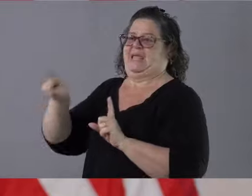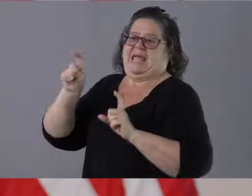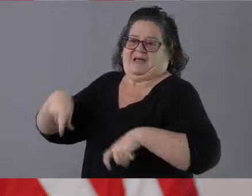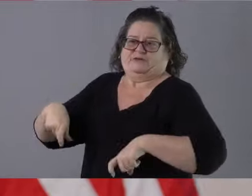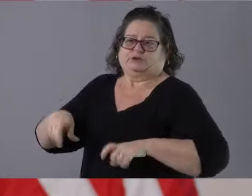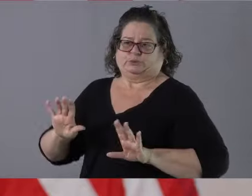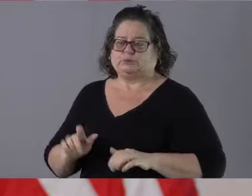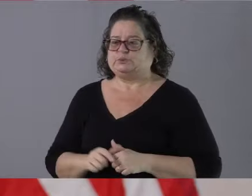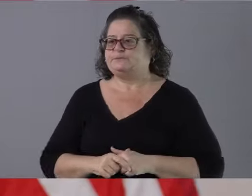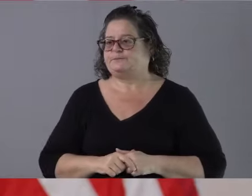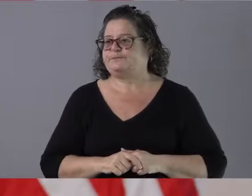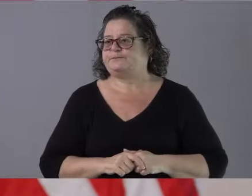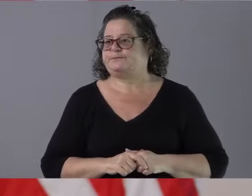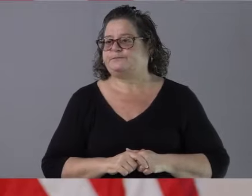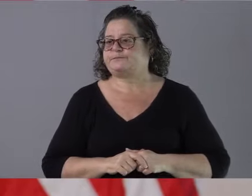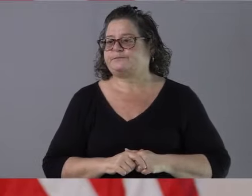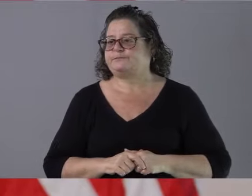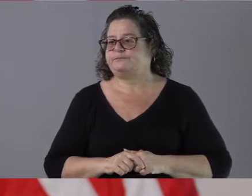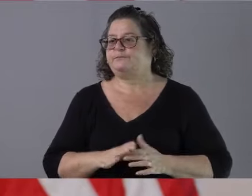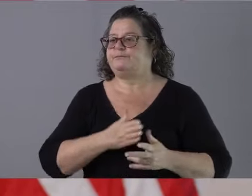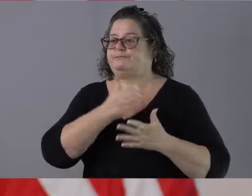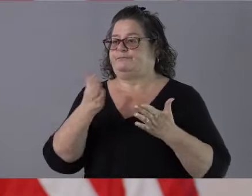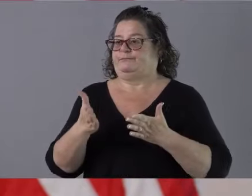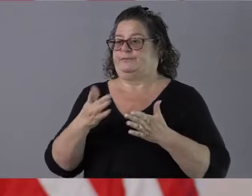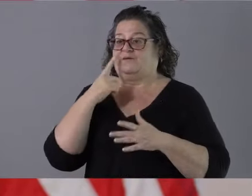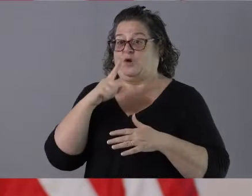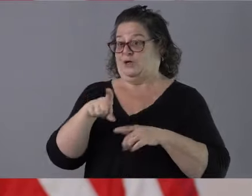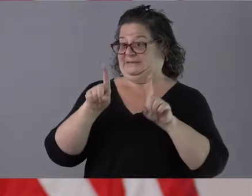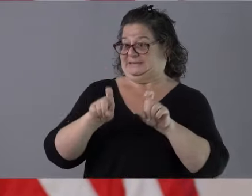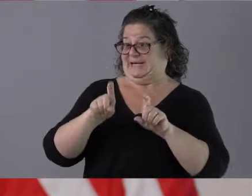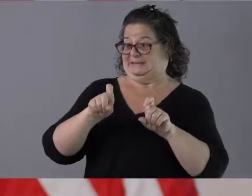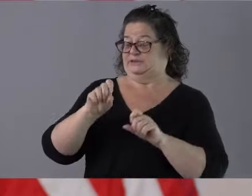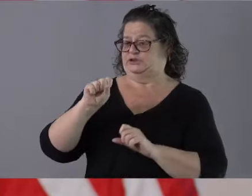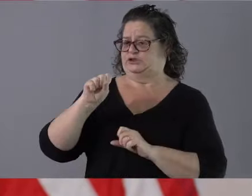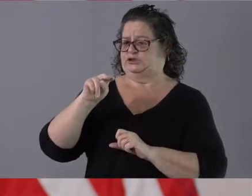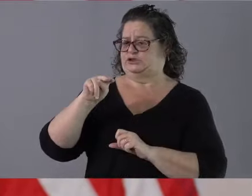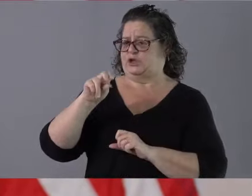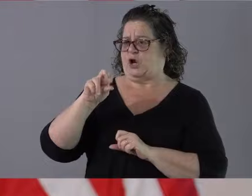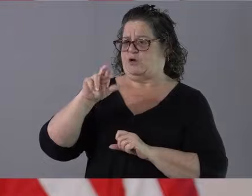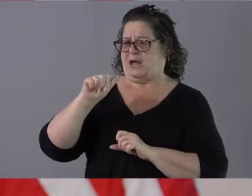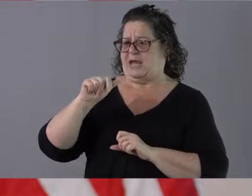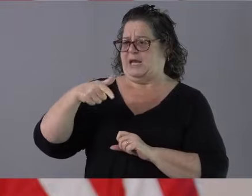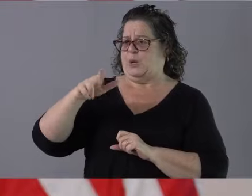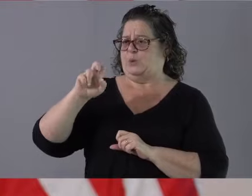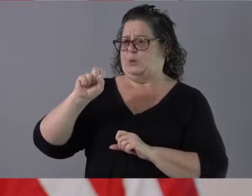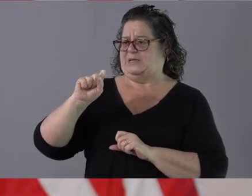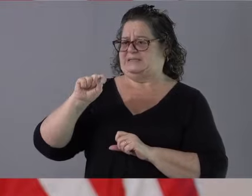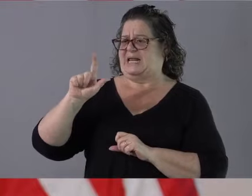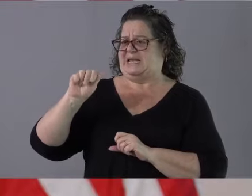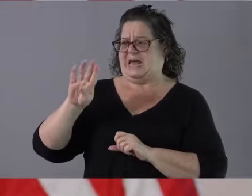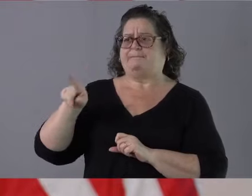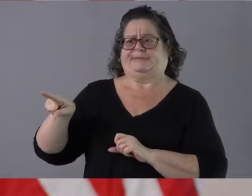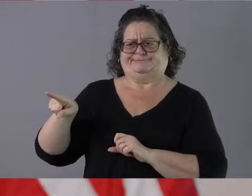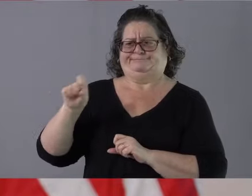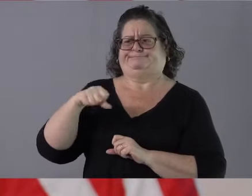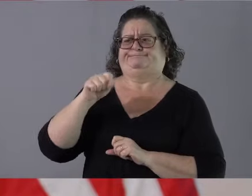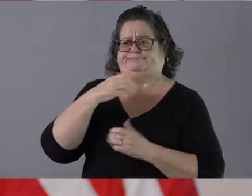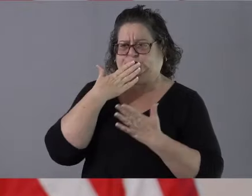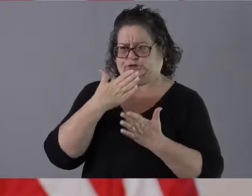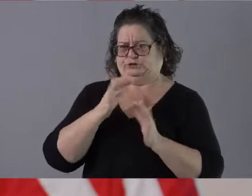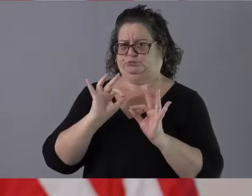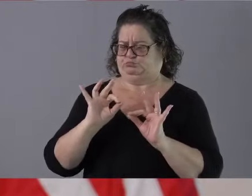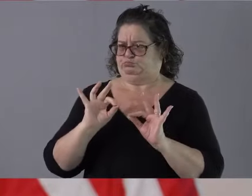so yes, Sonora Quest has done a phenomenal job, and we are so excited that they have been able to add capacity. We are looking at the